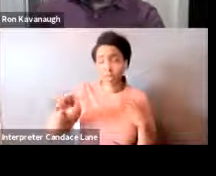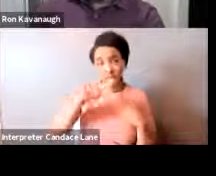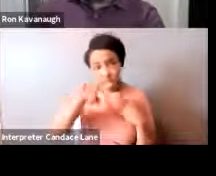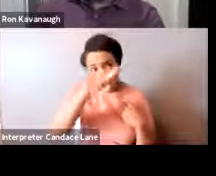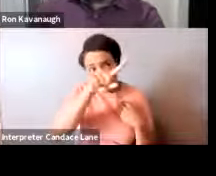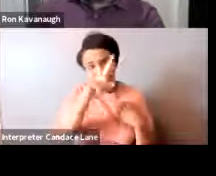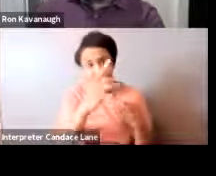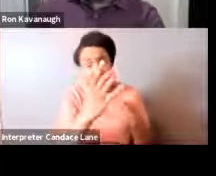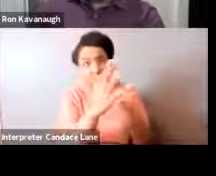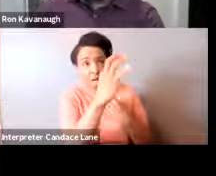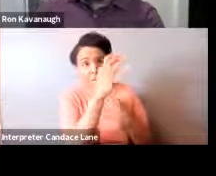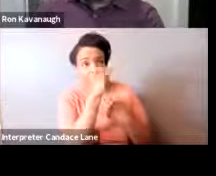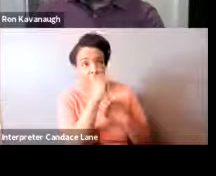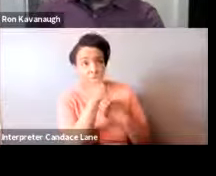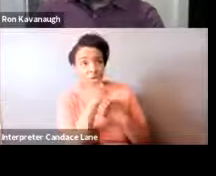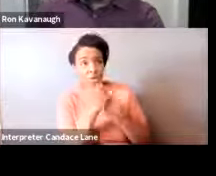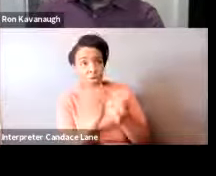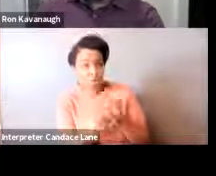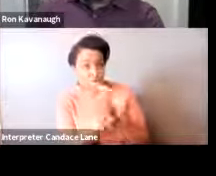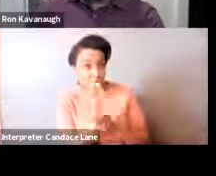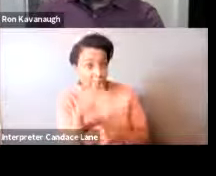grow.